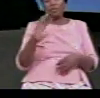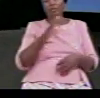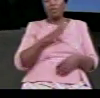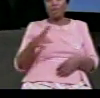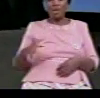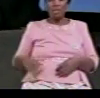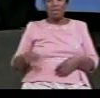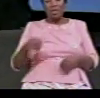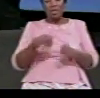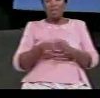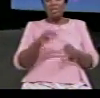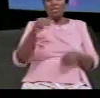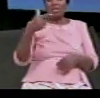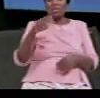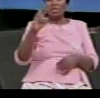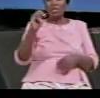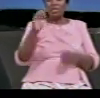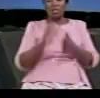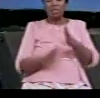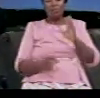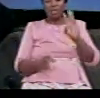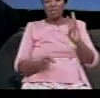In Genesis chapter 6,